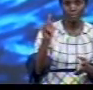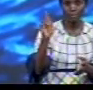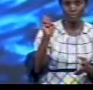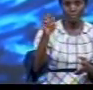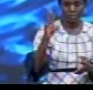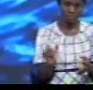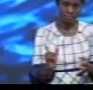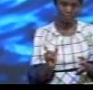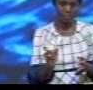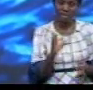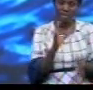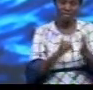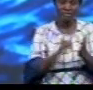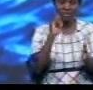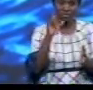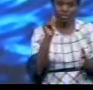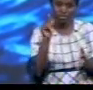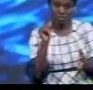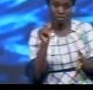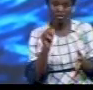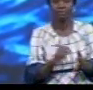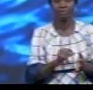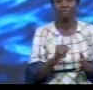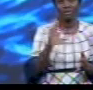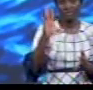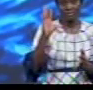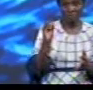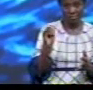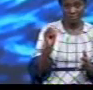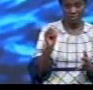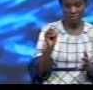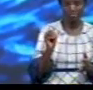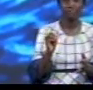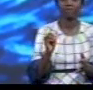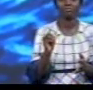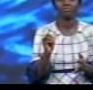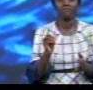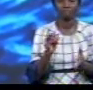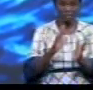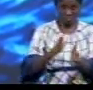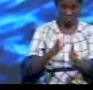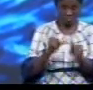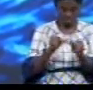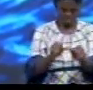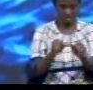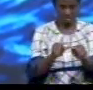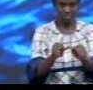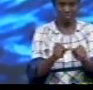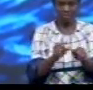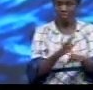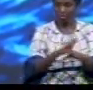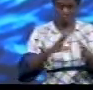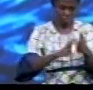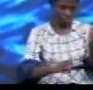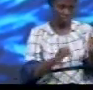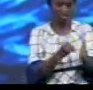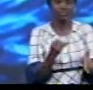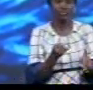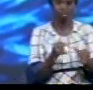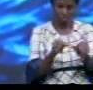don't remove it yet. 50, leave it there. Don't cry, don't call, don't pray, don't